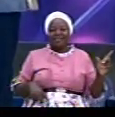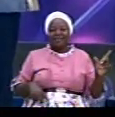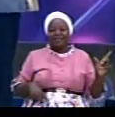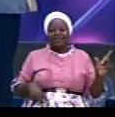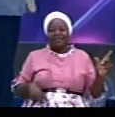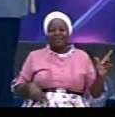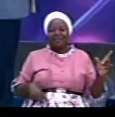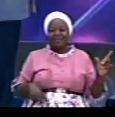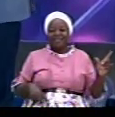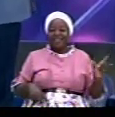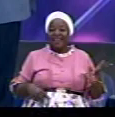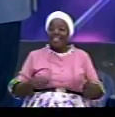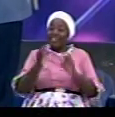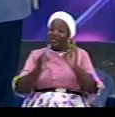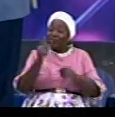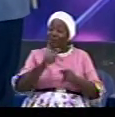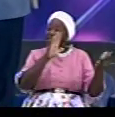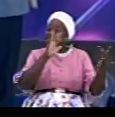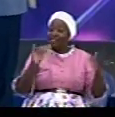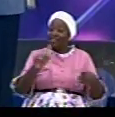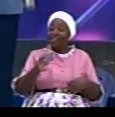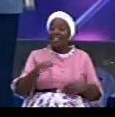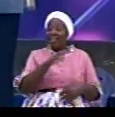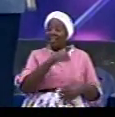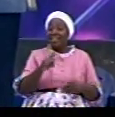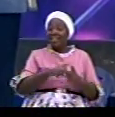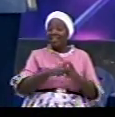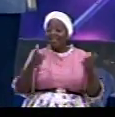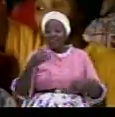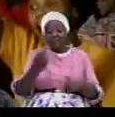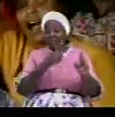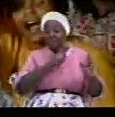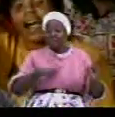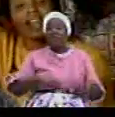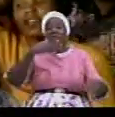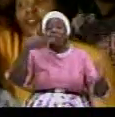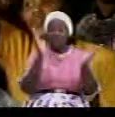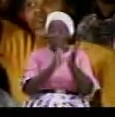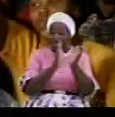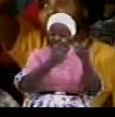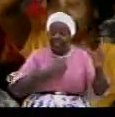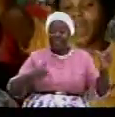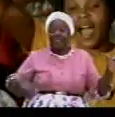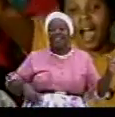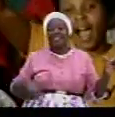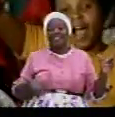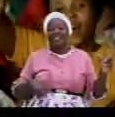If you are expecting a miracle, I said, praise the Lord.